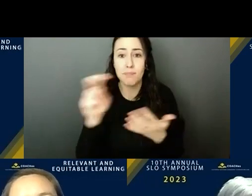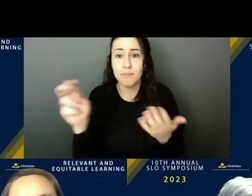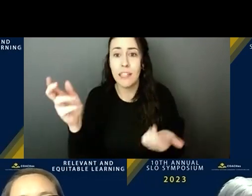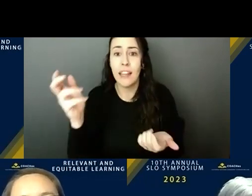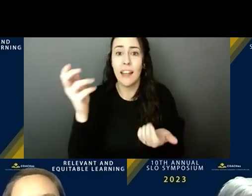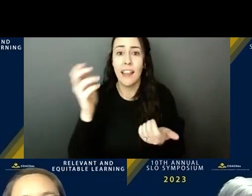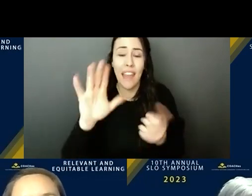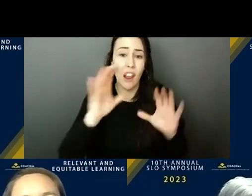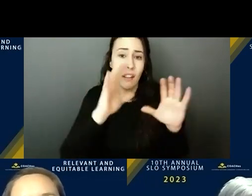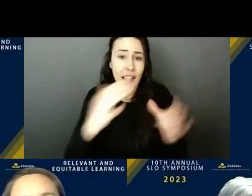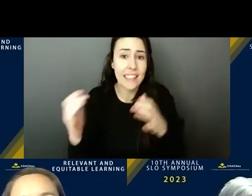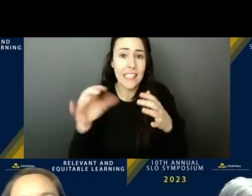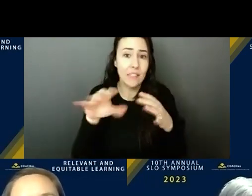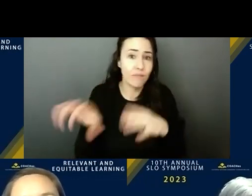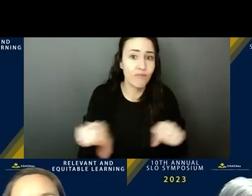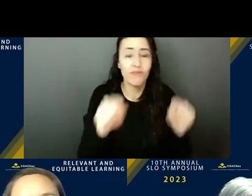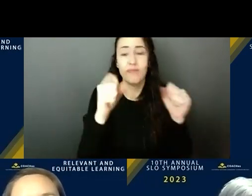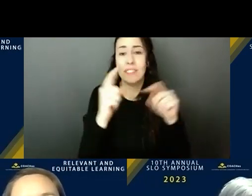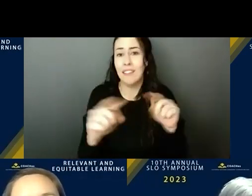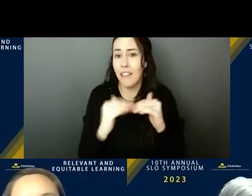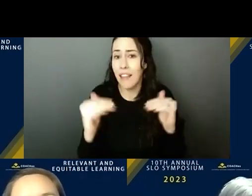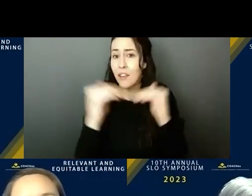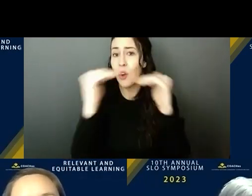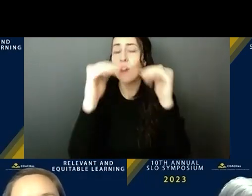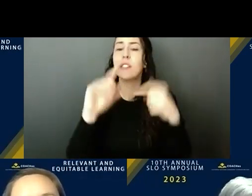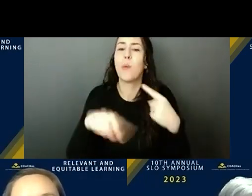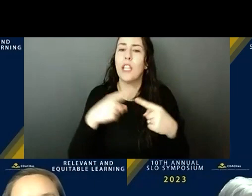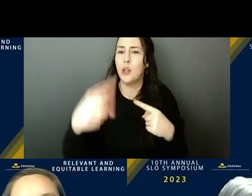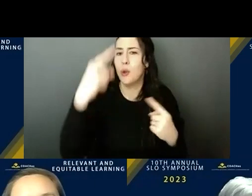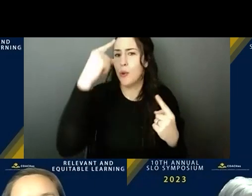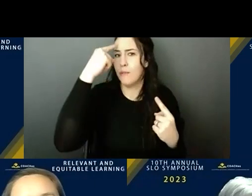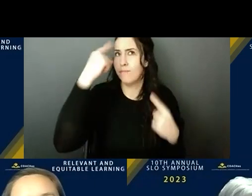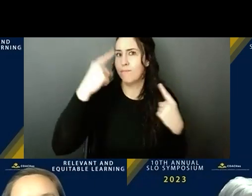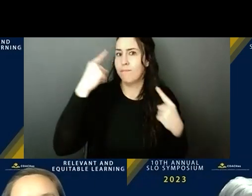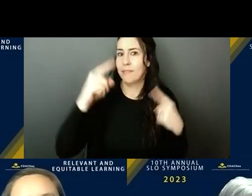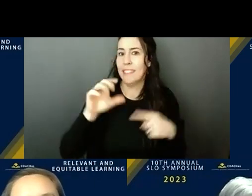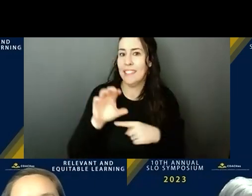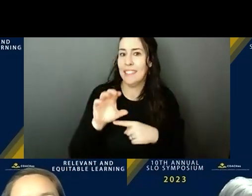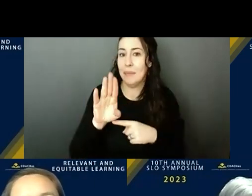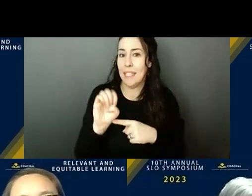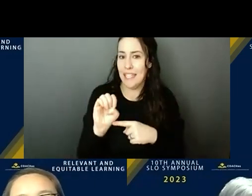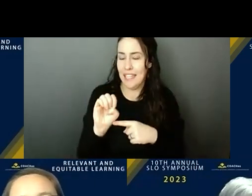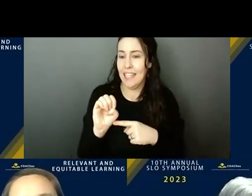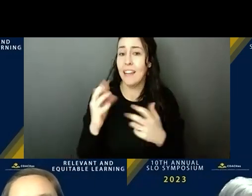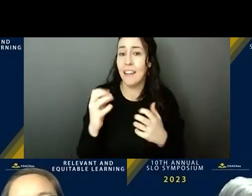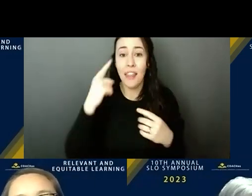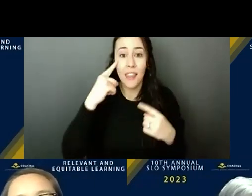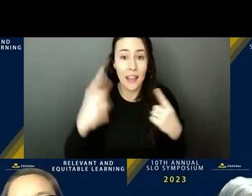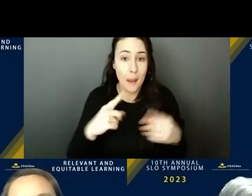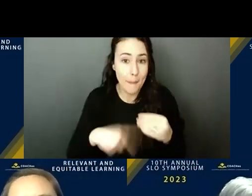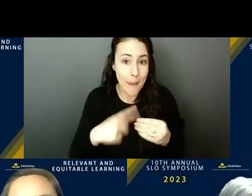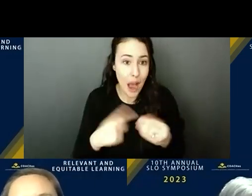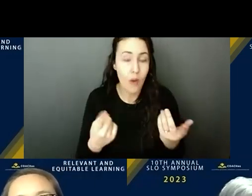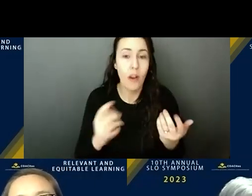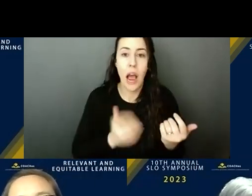different levels. And so when you think about CBE, you wanna think about things that we know. One, think about our PACE programs, right?